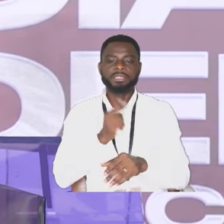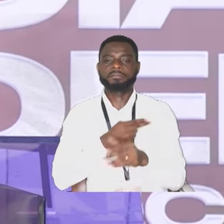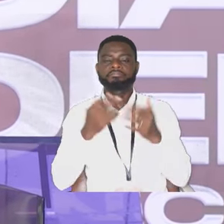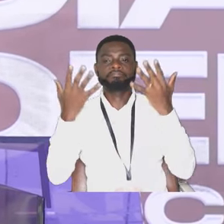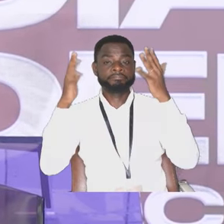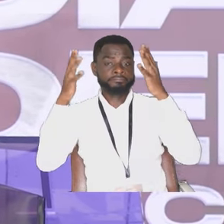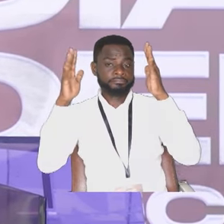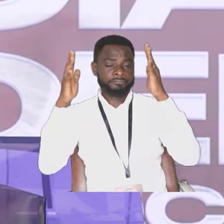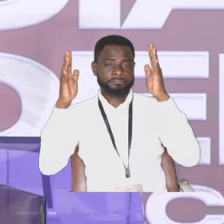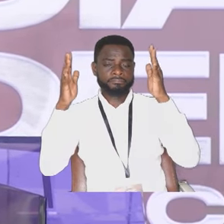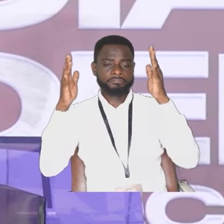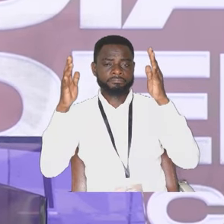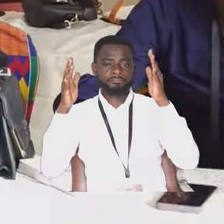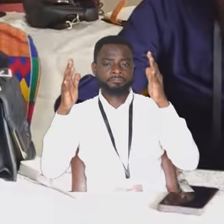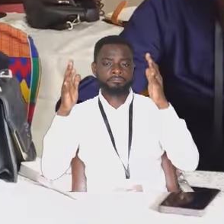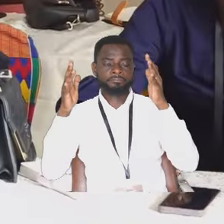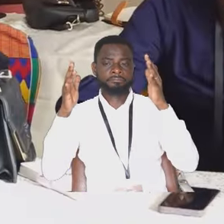God is enough.